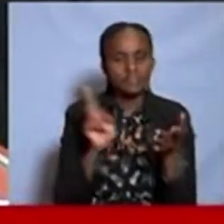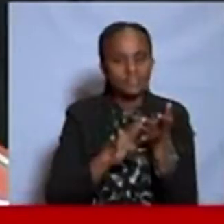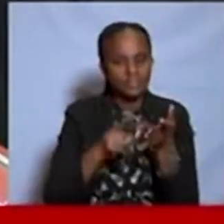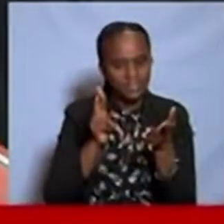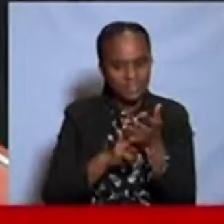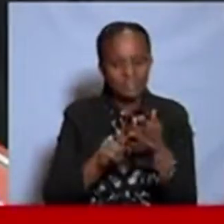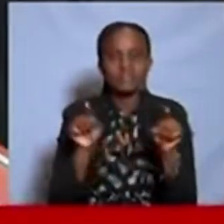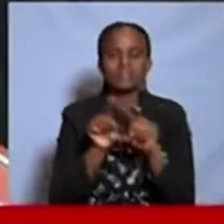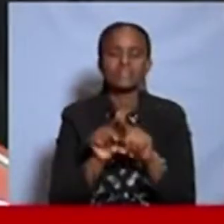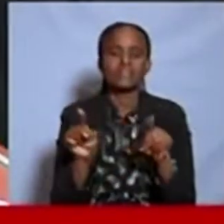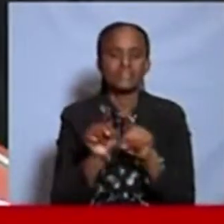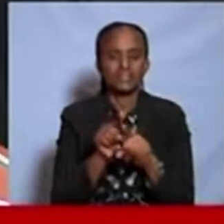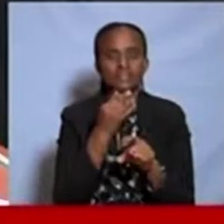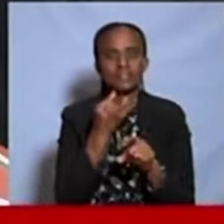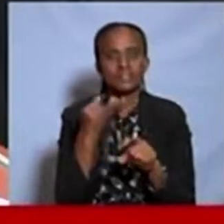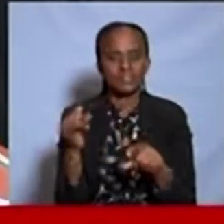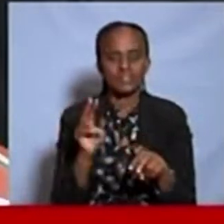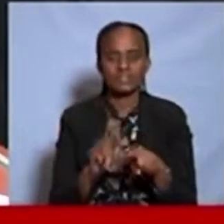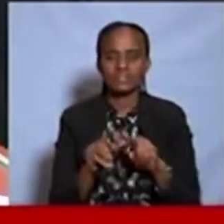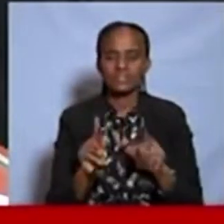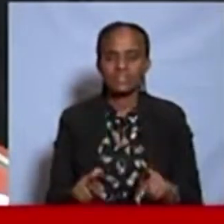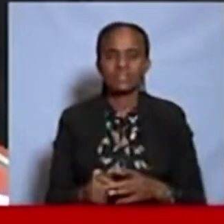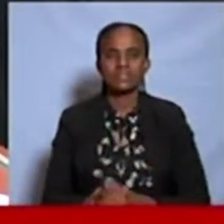of the same issues, Chair.